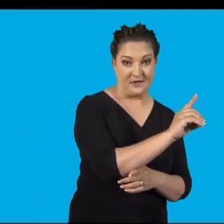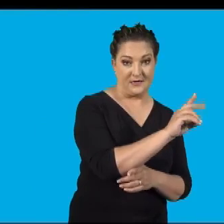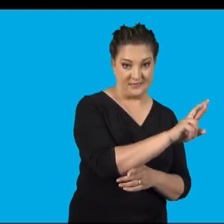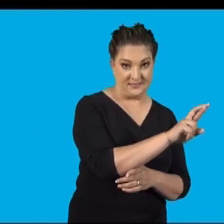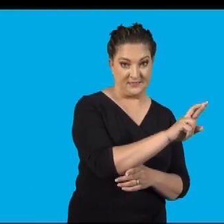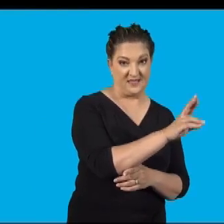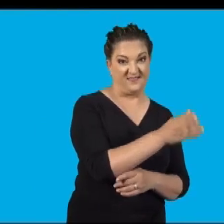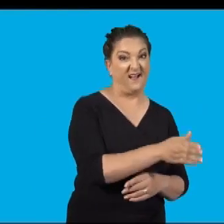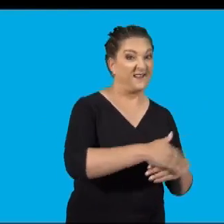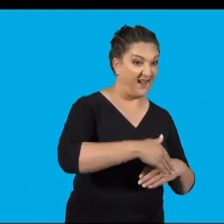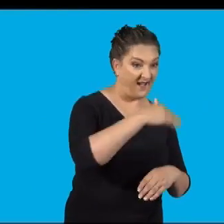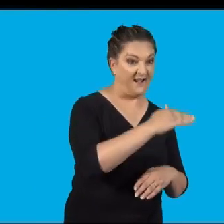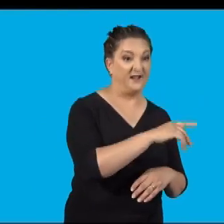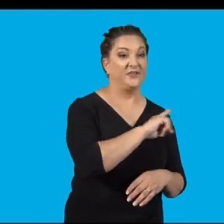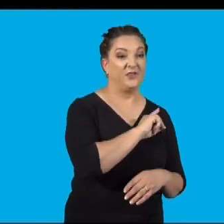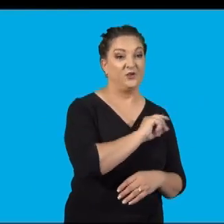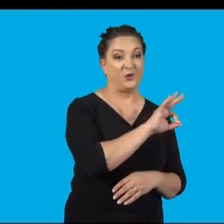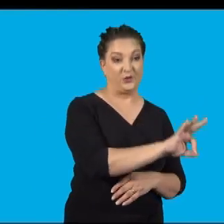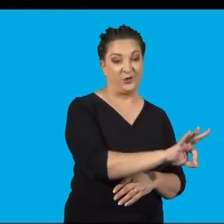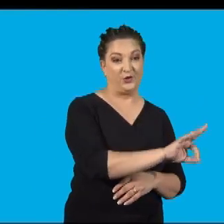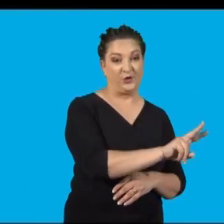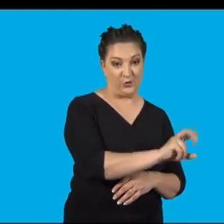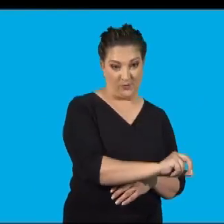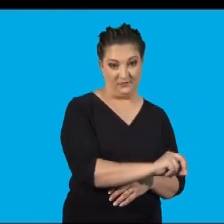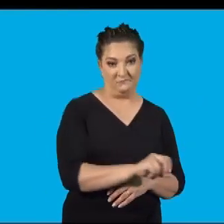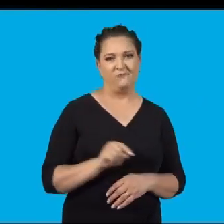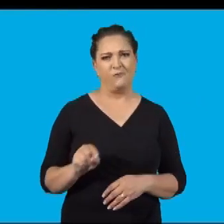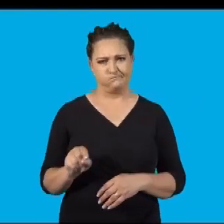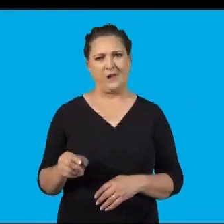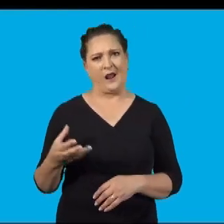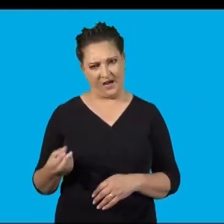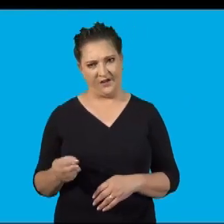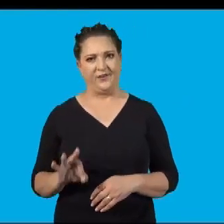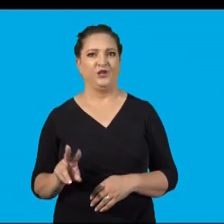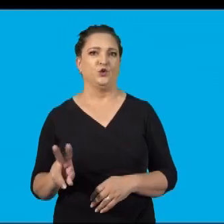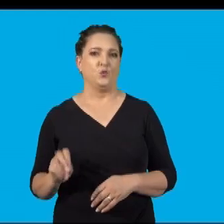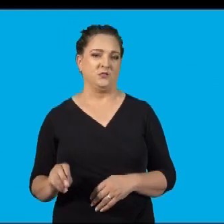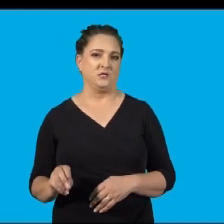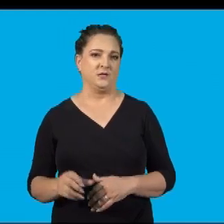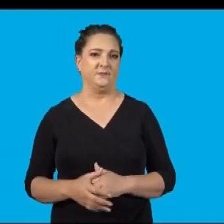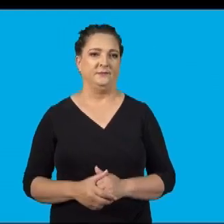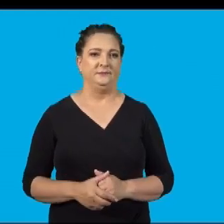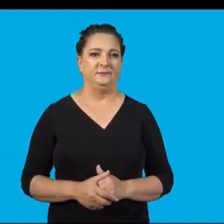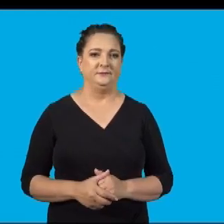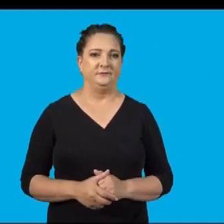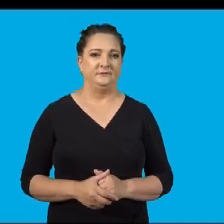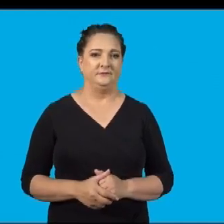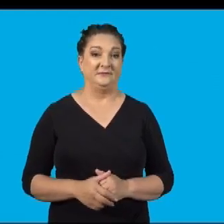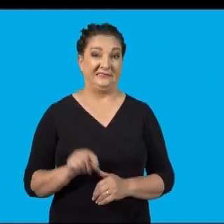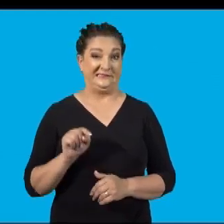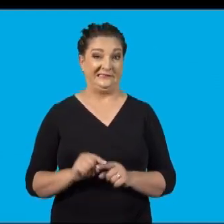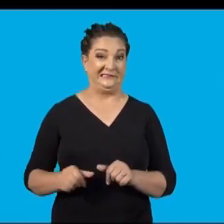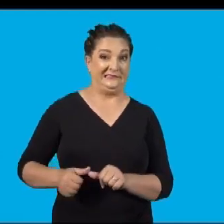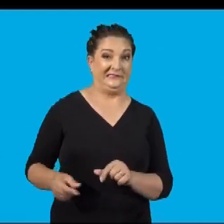come here, then I'll say 320,000. So I'll come here, is 320 here. I have another 320 here. Okay,